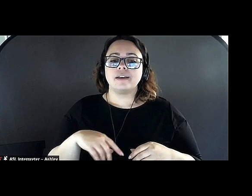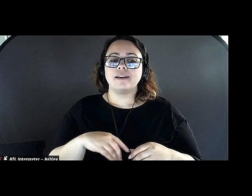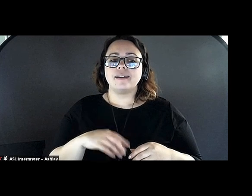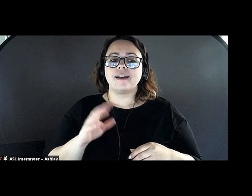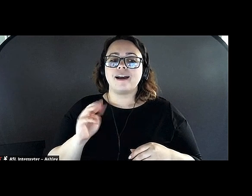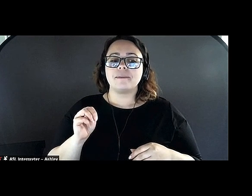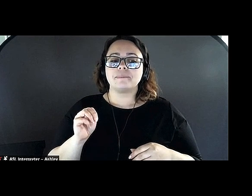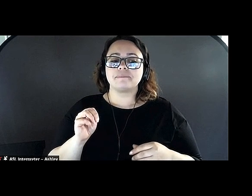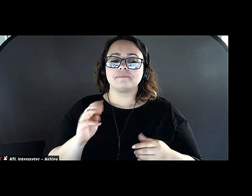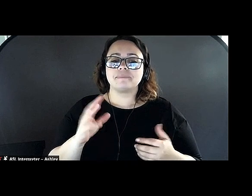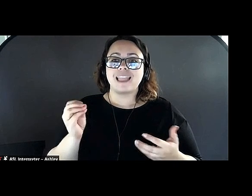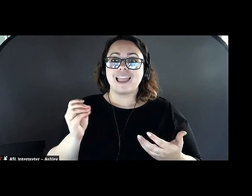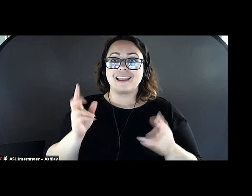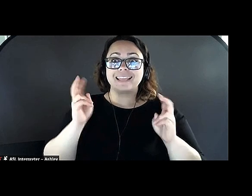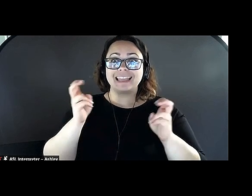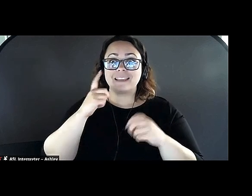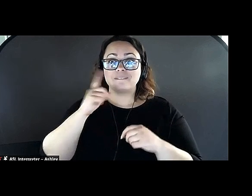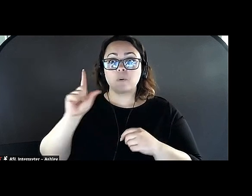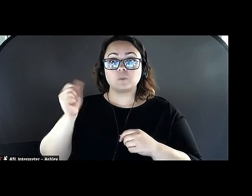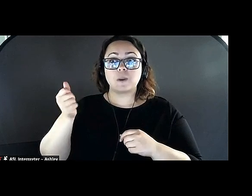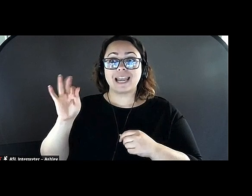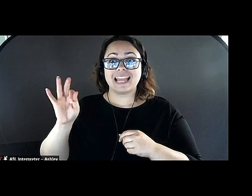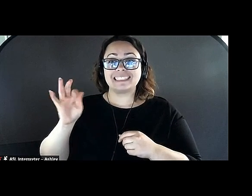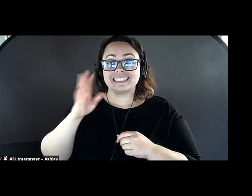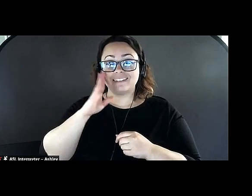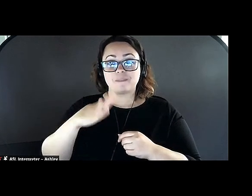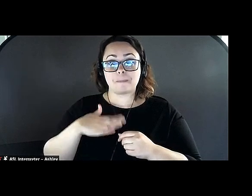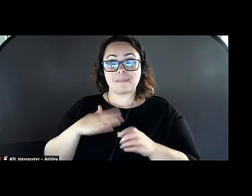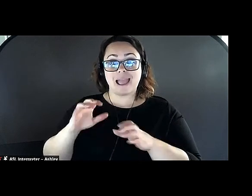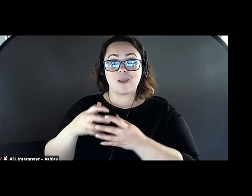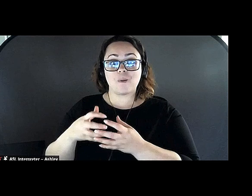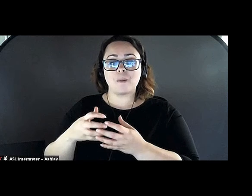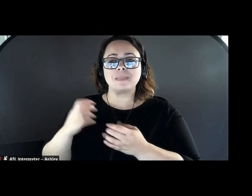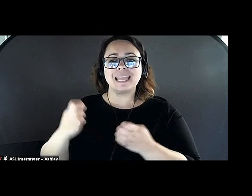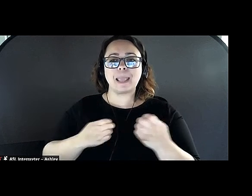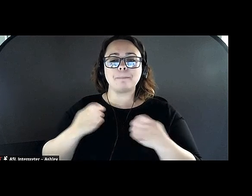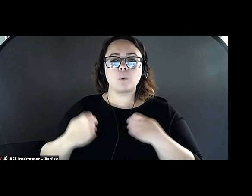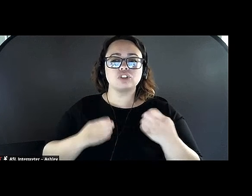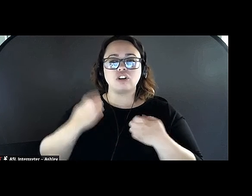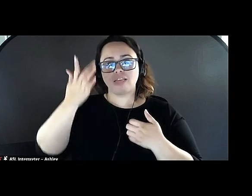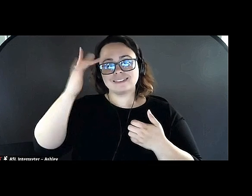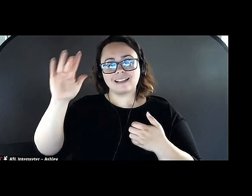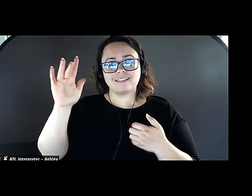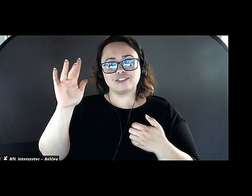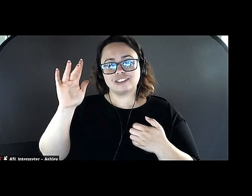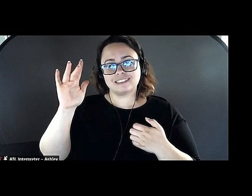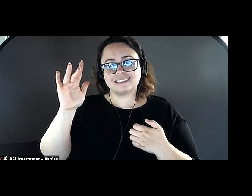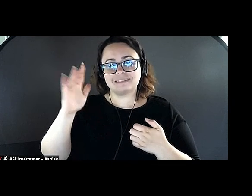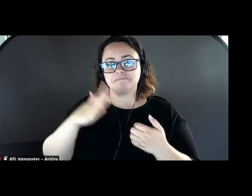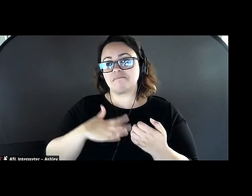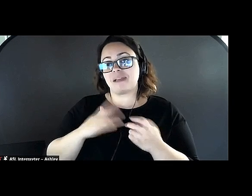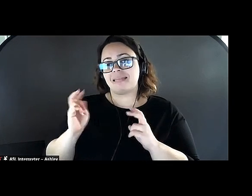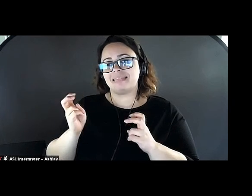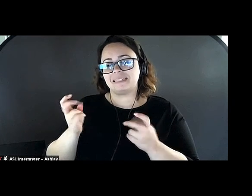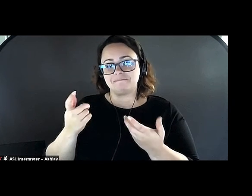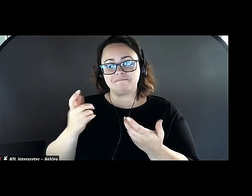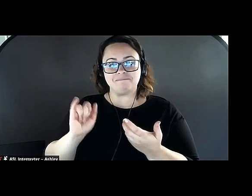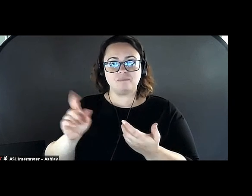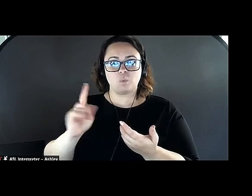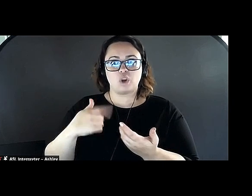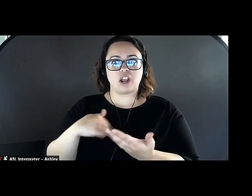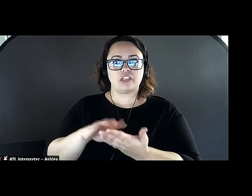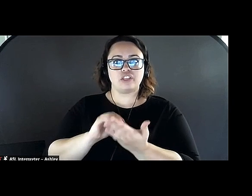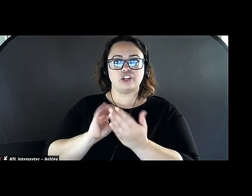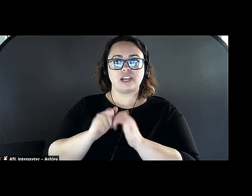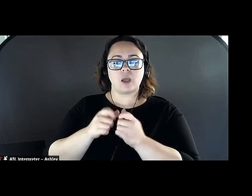And the theme in 2019 for my cohort was emotional intelligence. This is where I learned how to